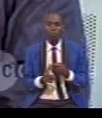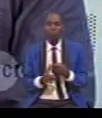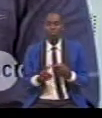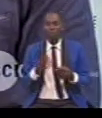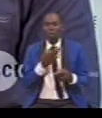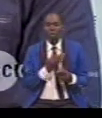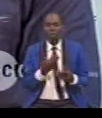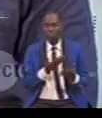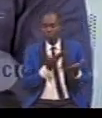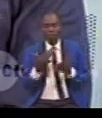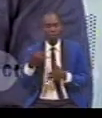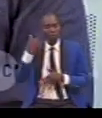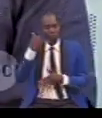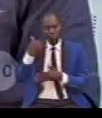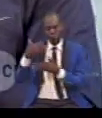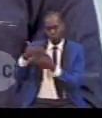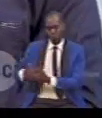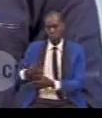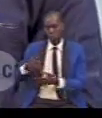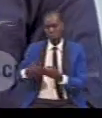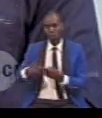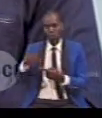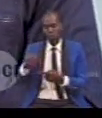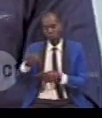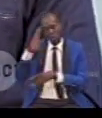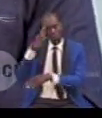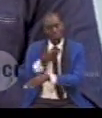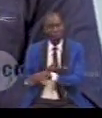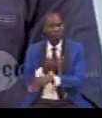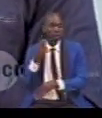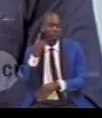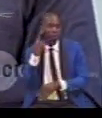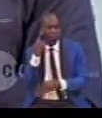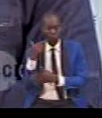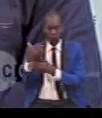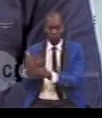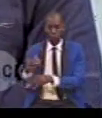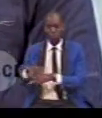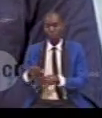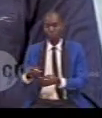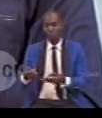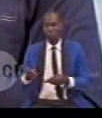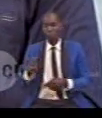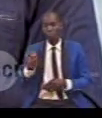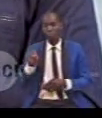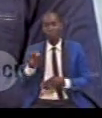to the side of the bed close to his ear. And after the final amen